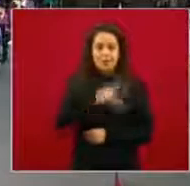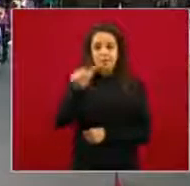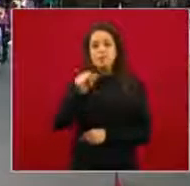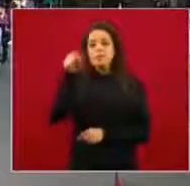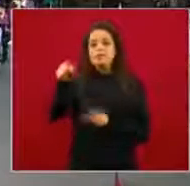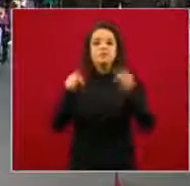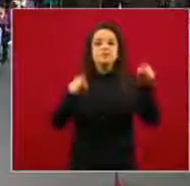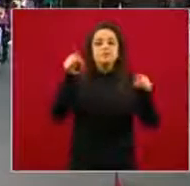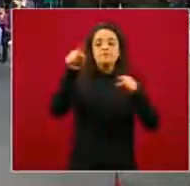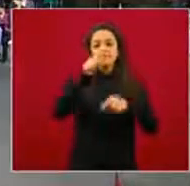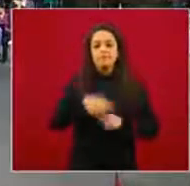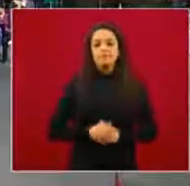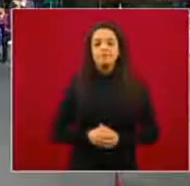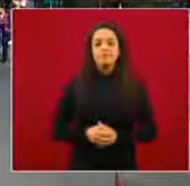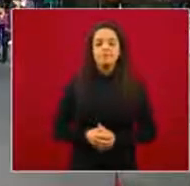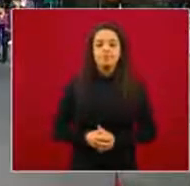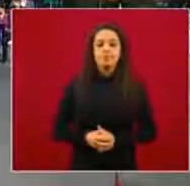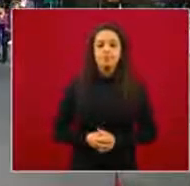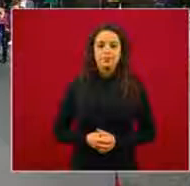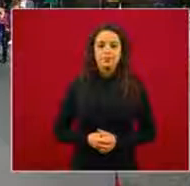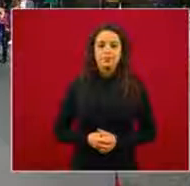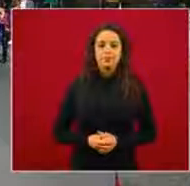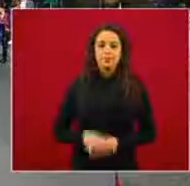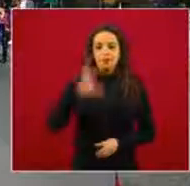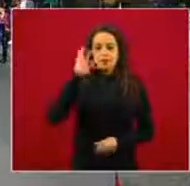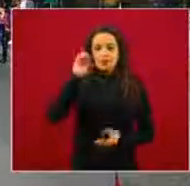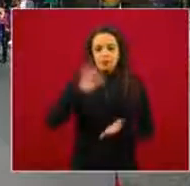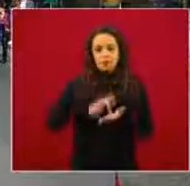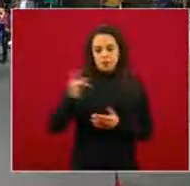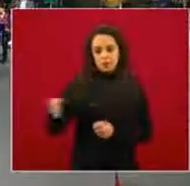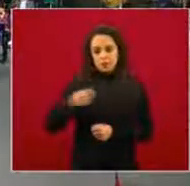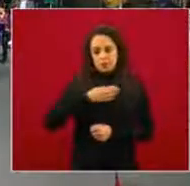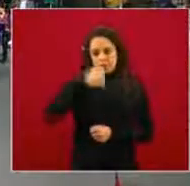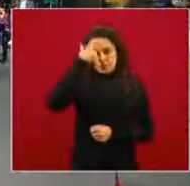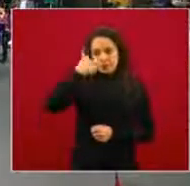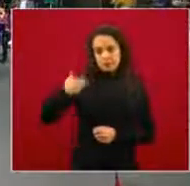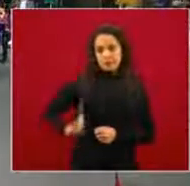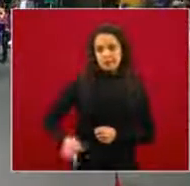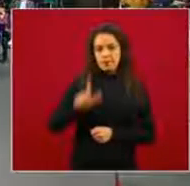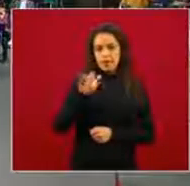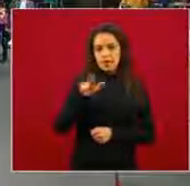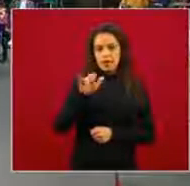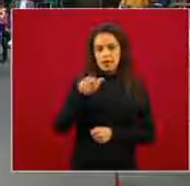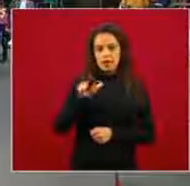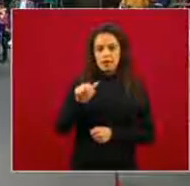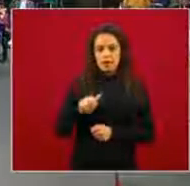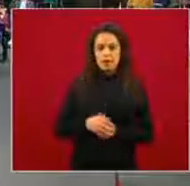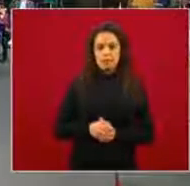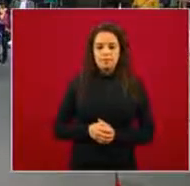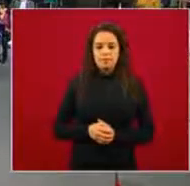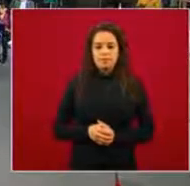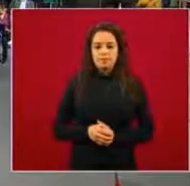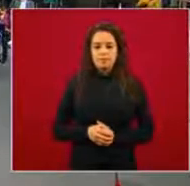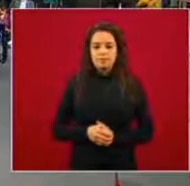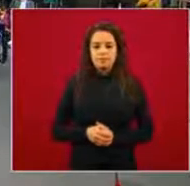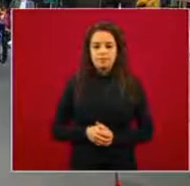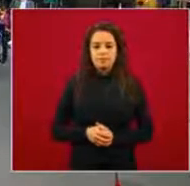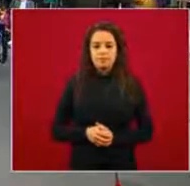will go with Lisa Hernandez, and then we will go with Daniel. Thank you. Good evening, Liliana Núñez, Pulso